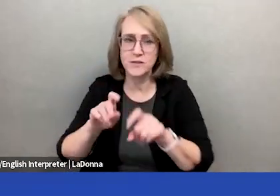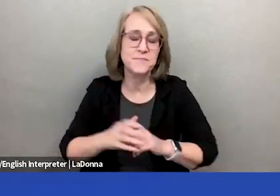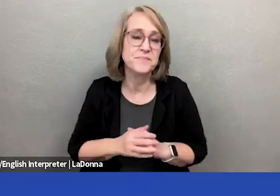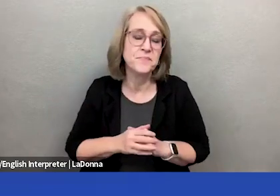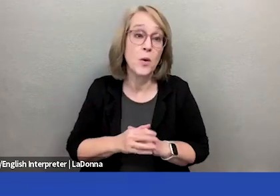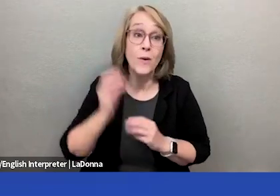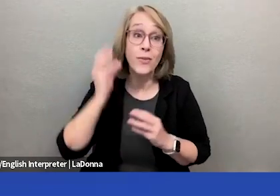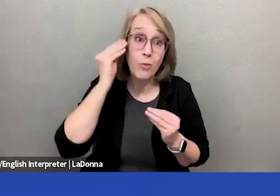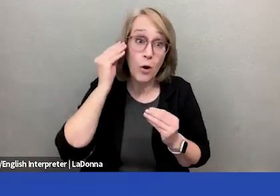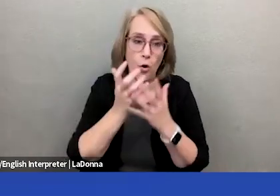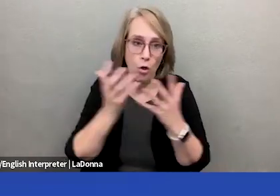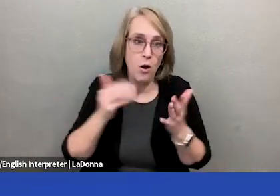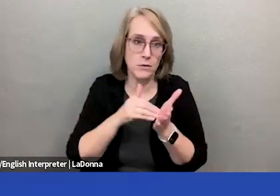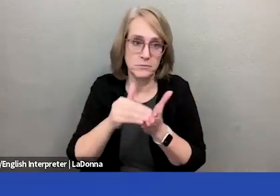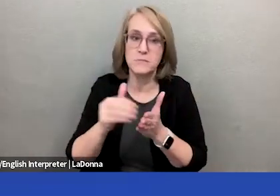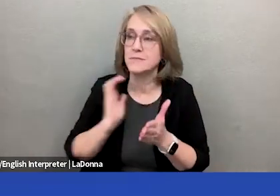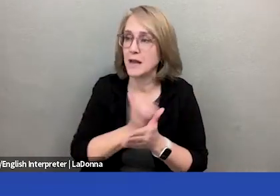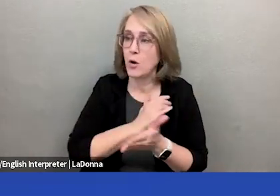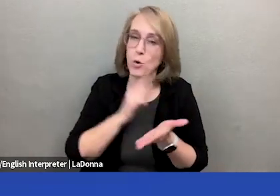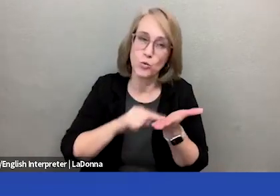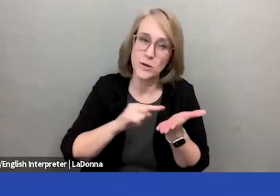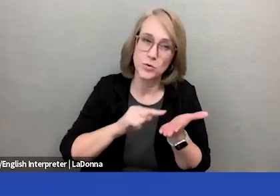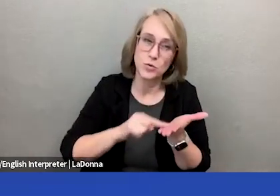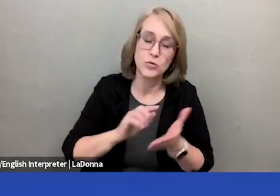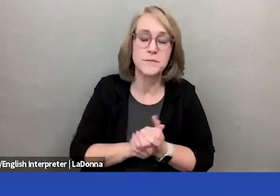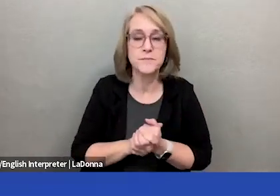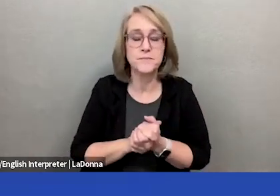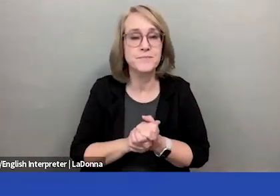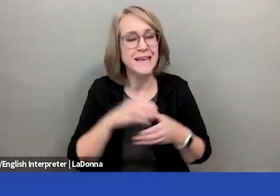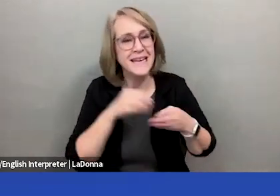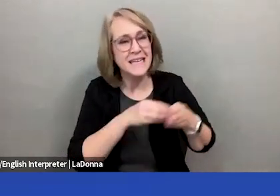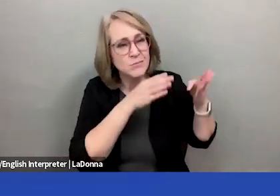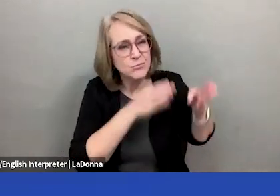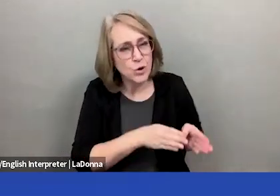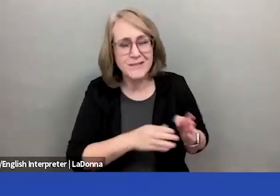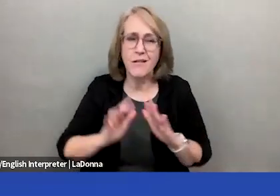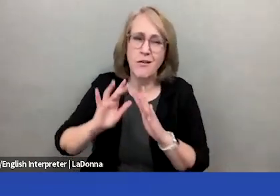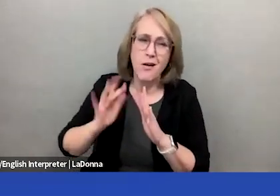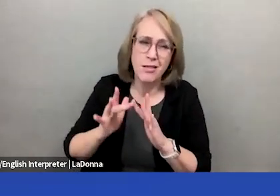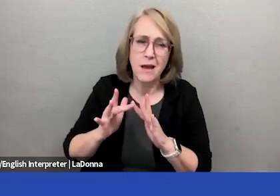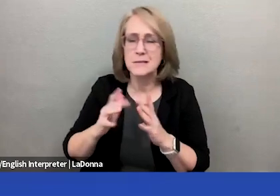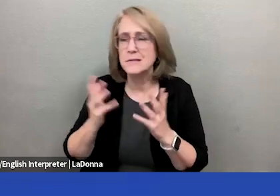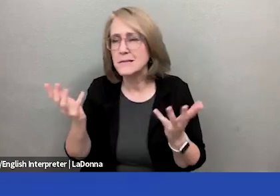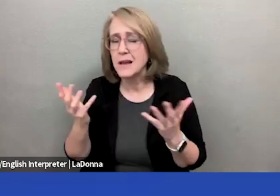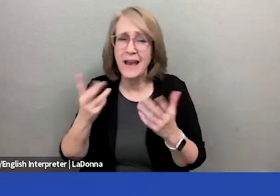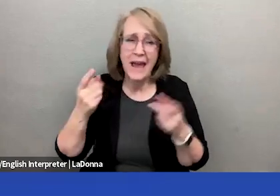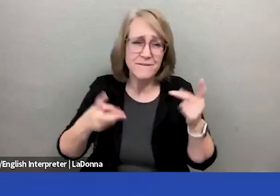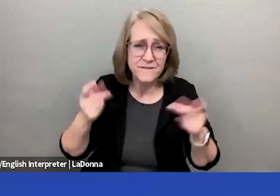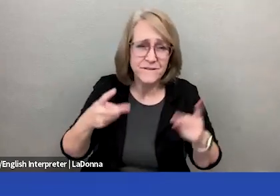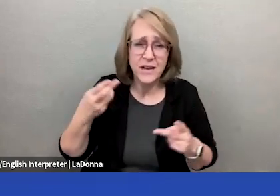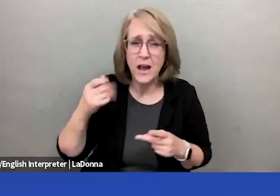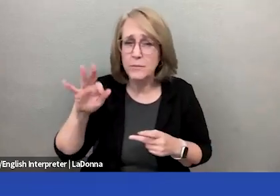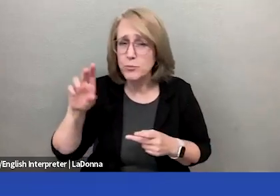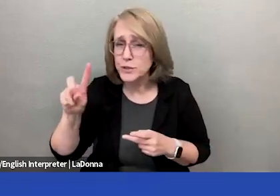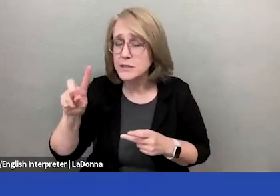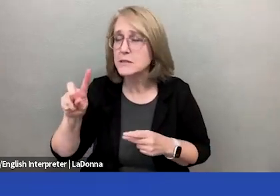lot during our research on, you know, should this be in person, online, combination? You know,